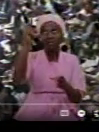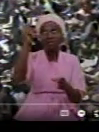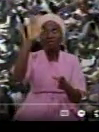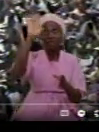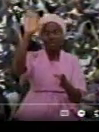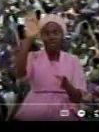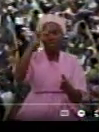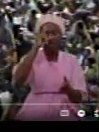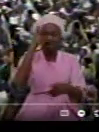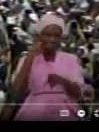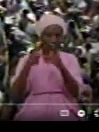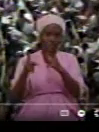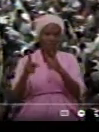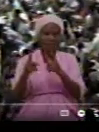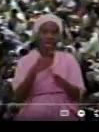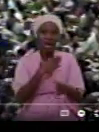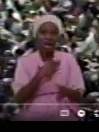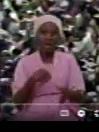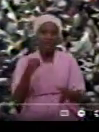shall ye prosper.